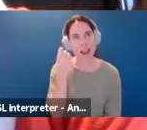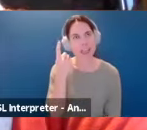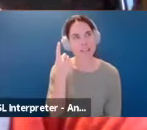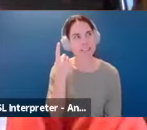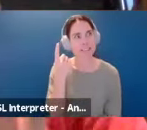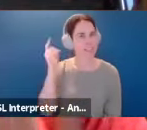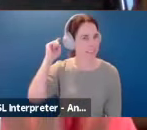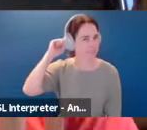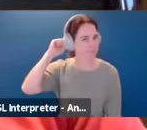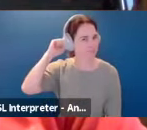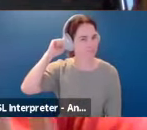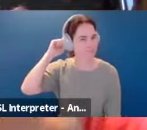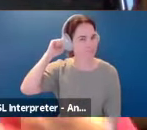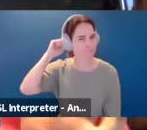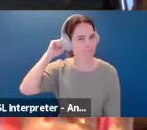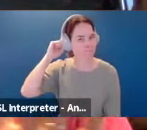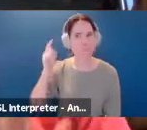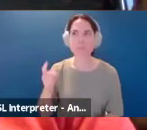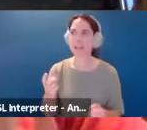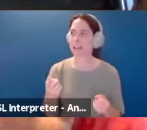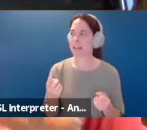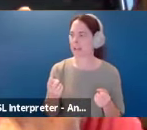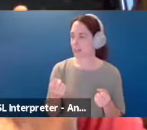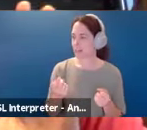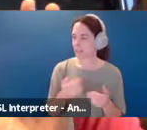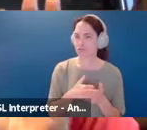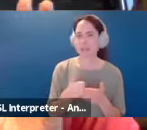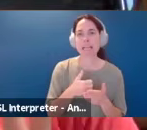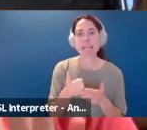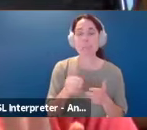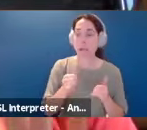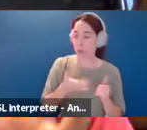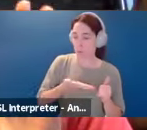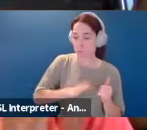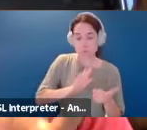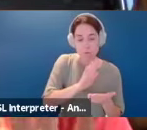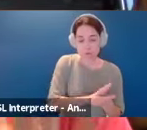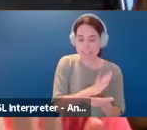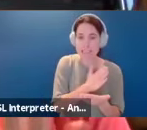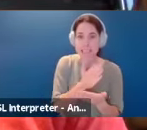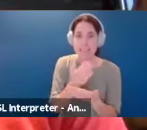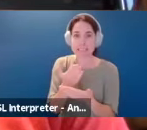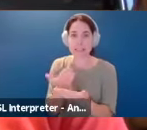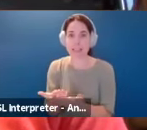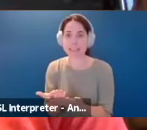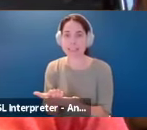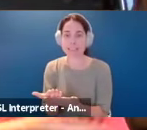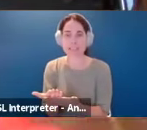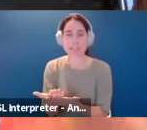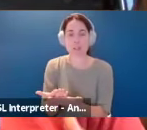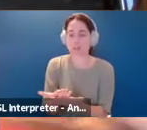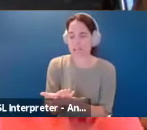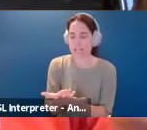quite often if i want to translate the what it i i imagine it's likely to be for a person of color